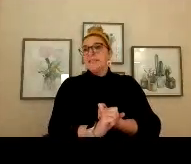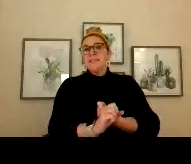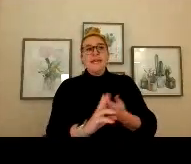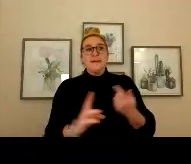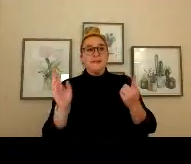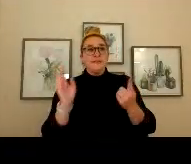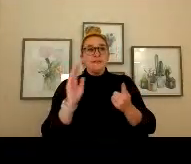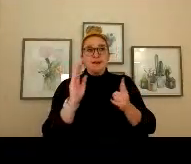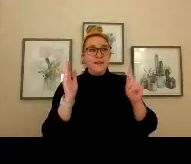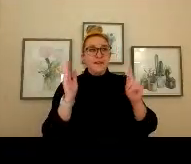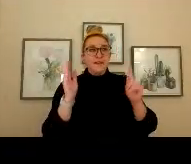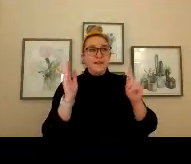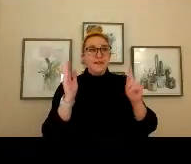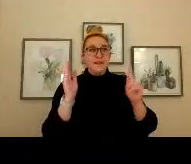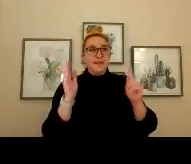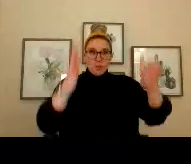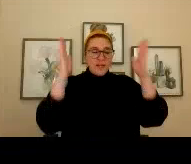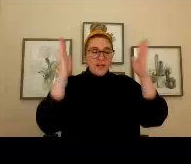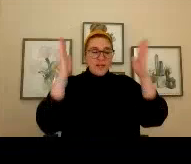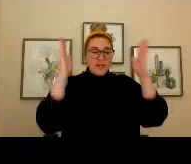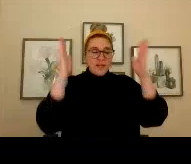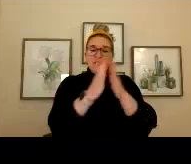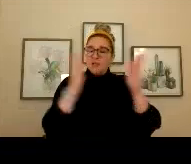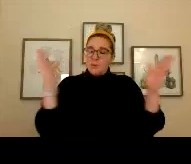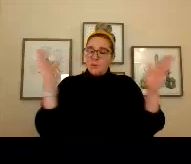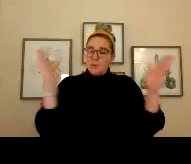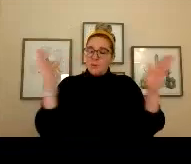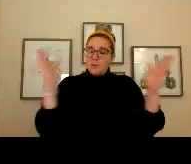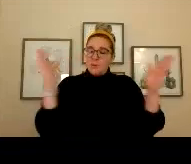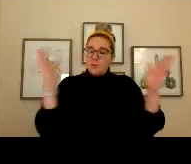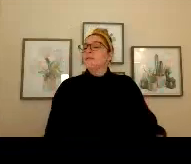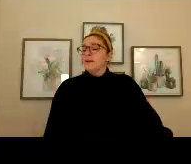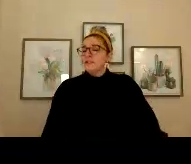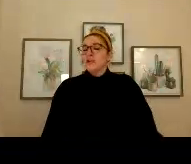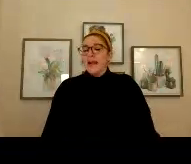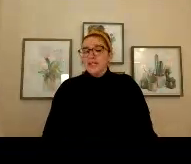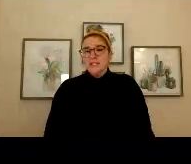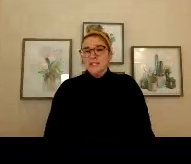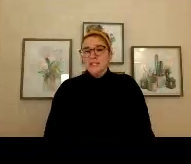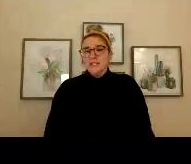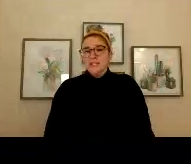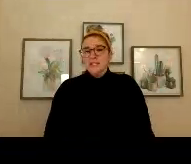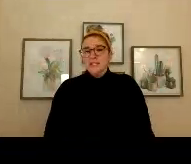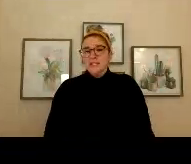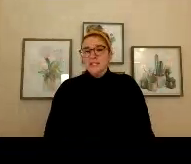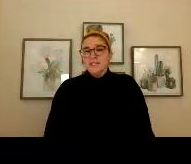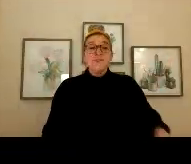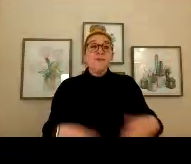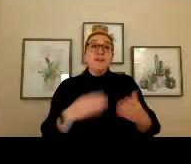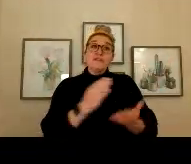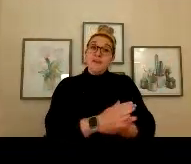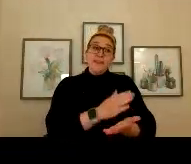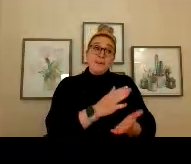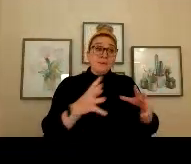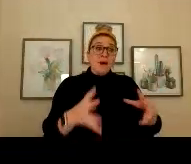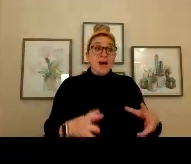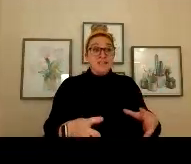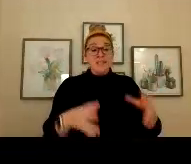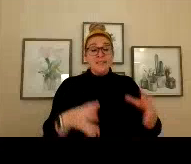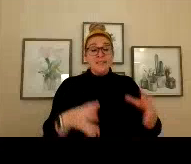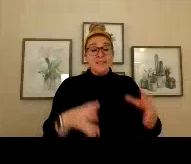to details. They're very like when they're working. They don't let a lot of distractions get in the way. So they felt that that